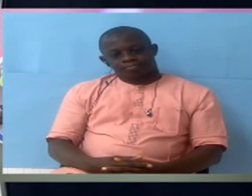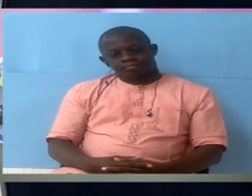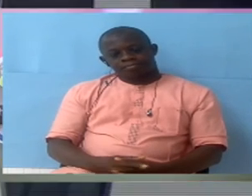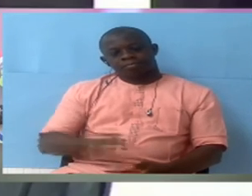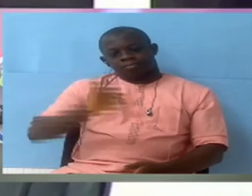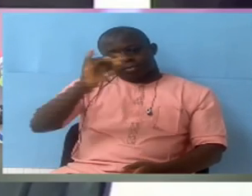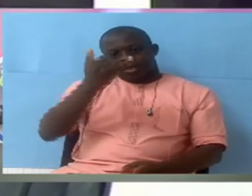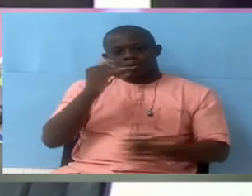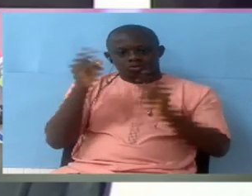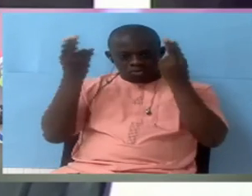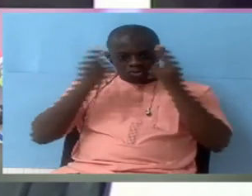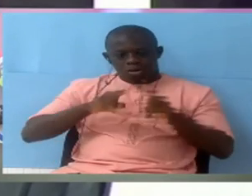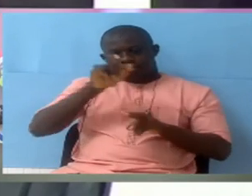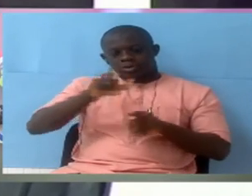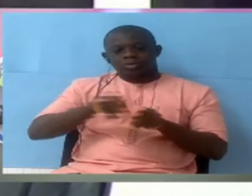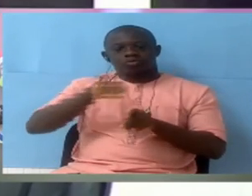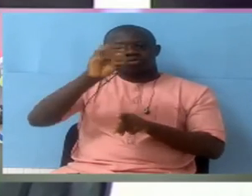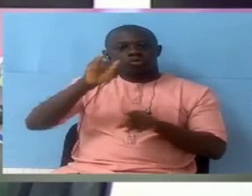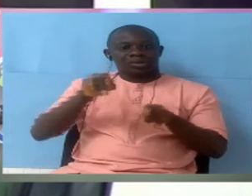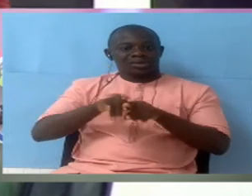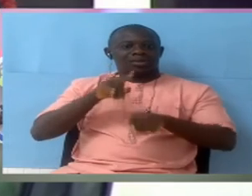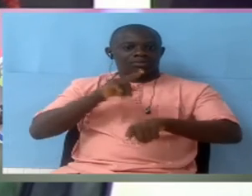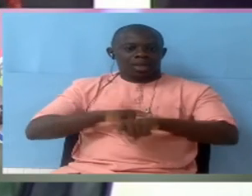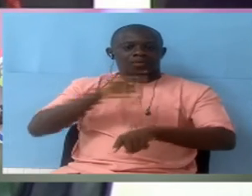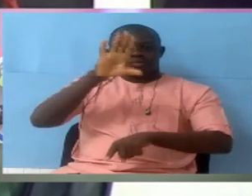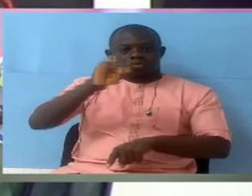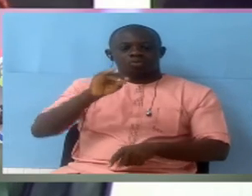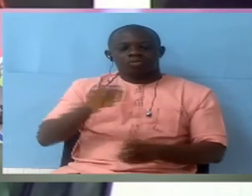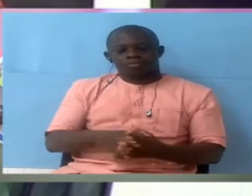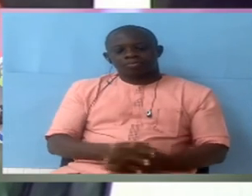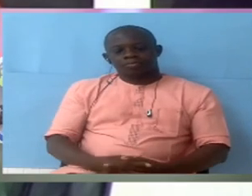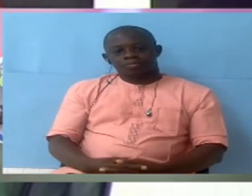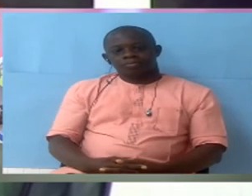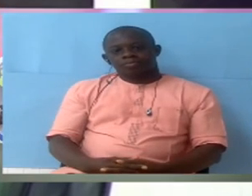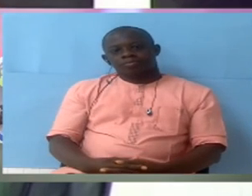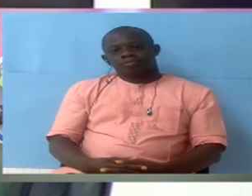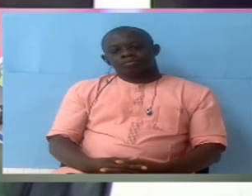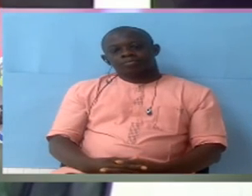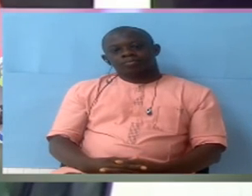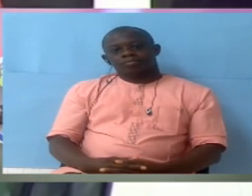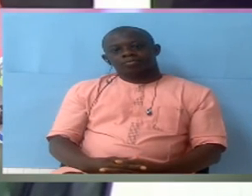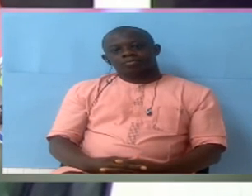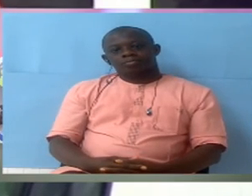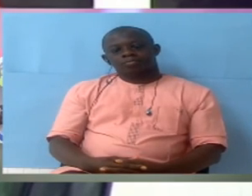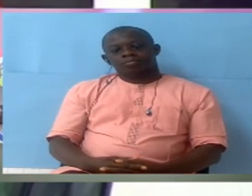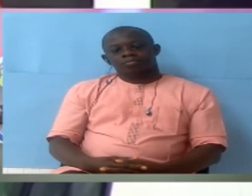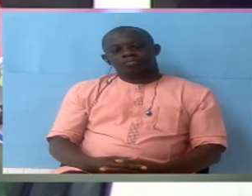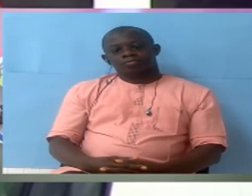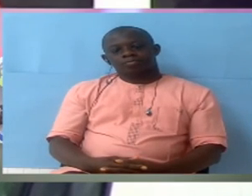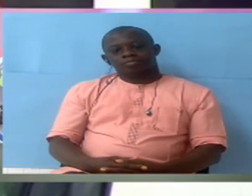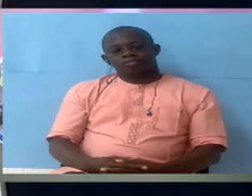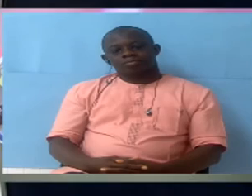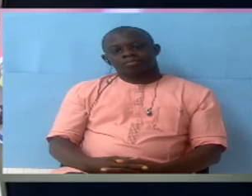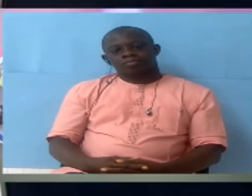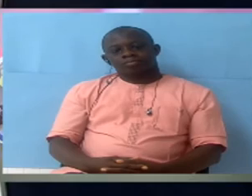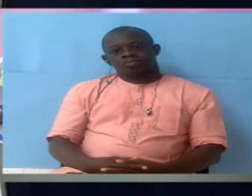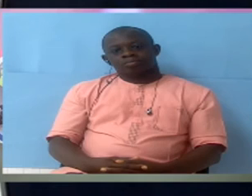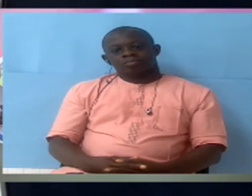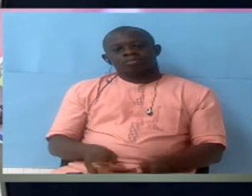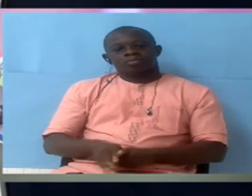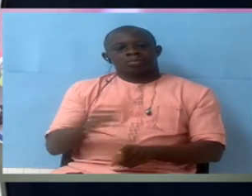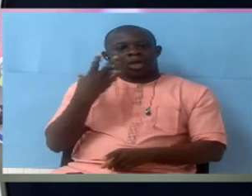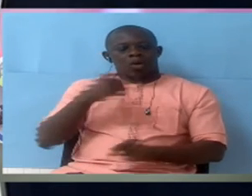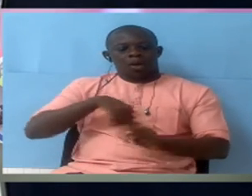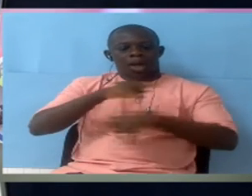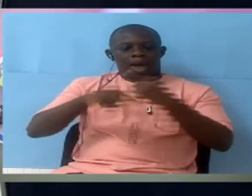Yes, Council, it was done simultaneously. Wow, Council, non dal dañ ko don defandor. How about the